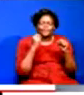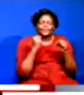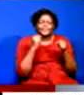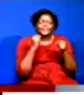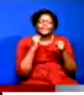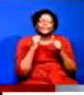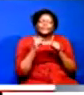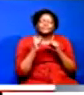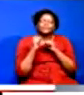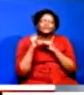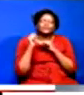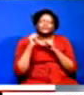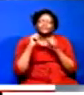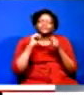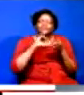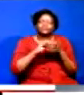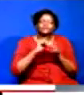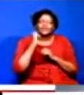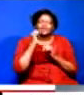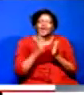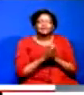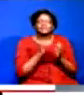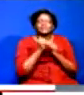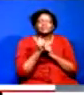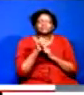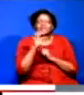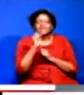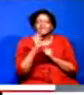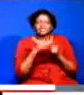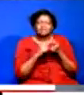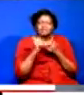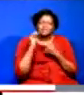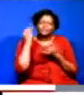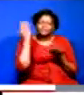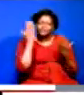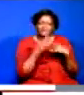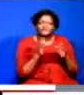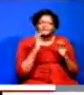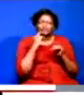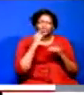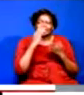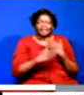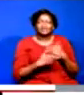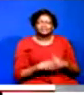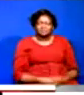Cabinet Secretary Ababu Namwamba. The championship is expected to end this weekend.